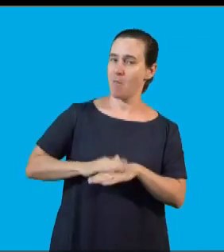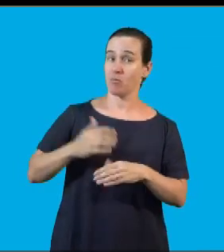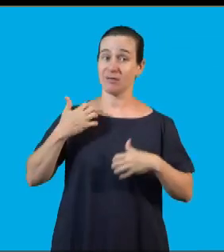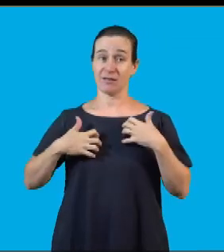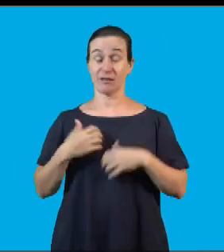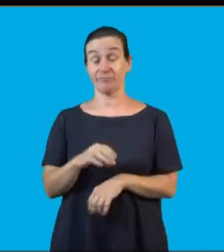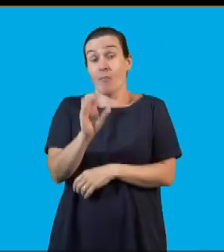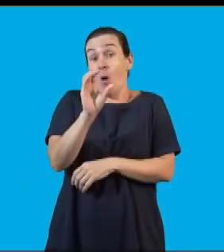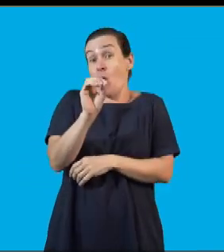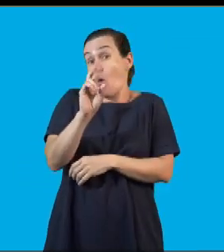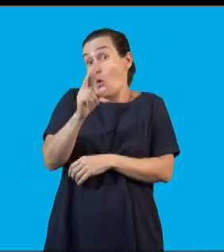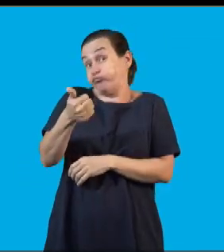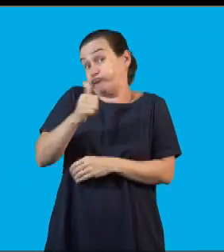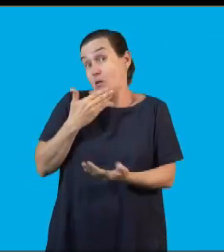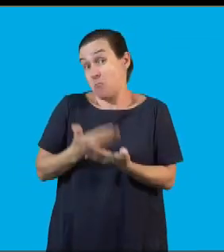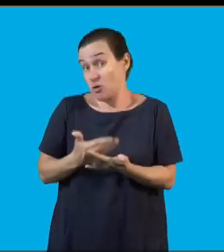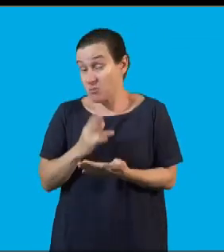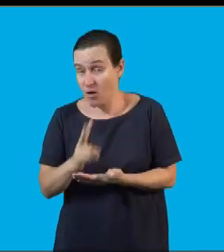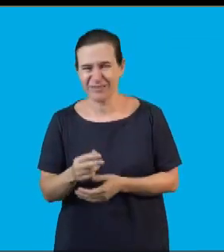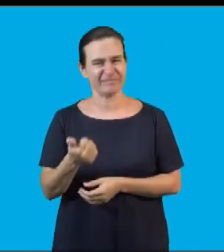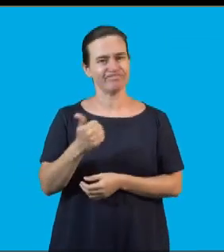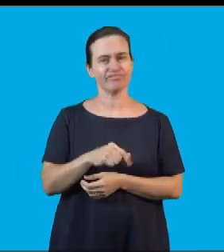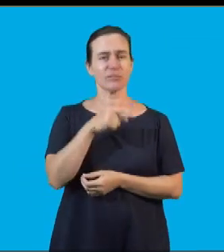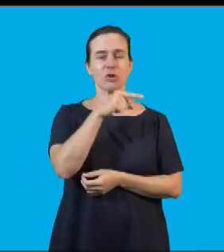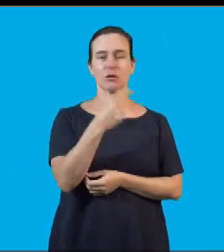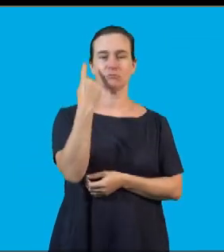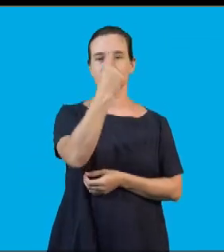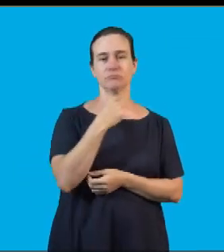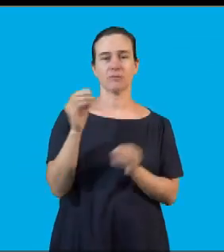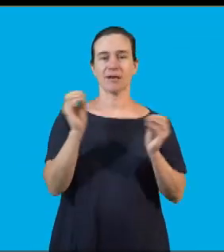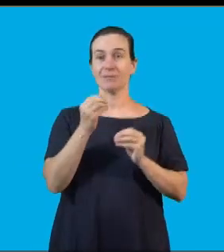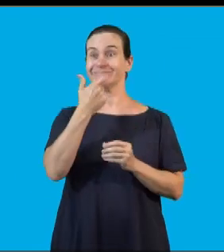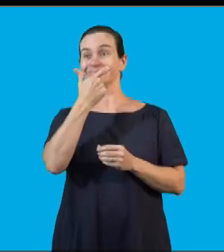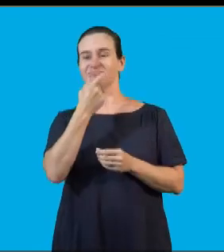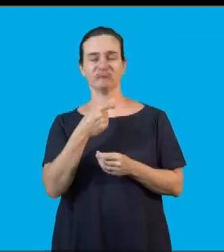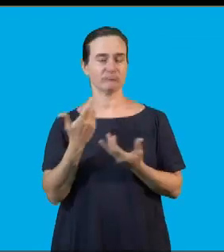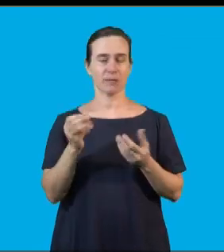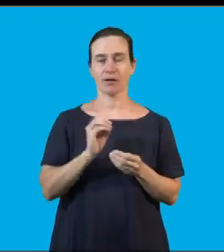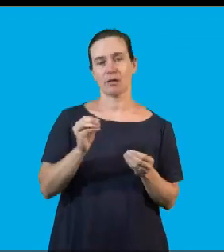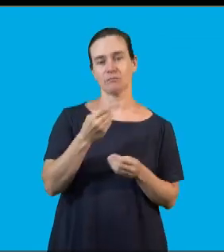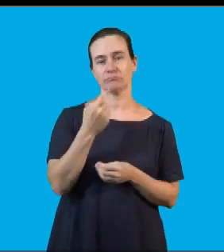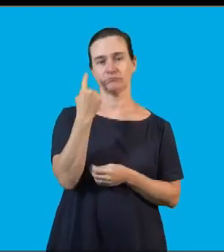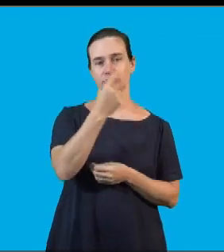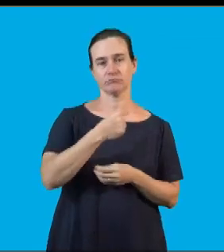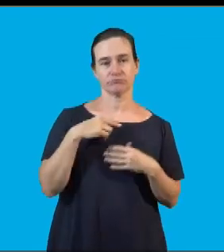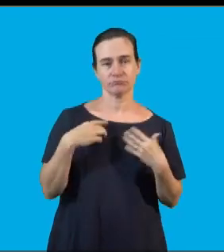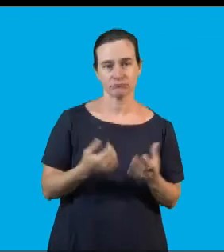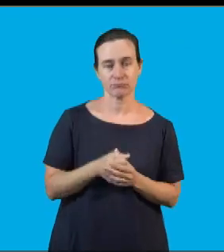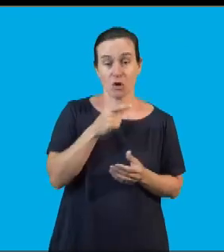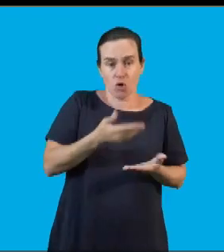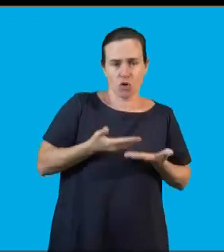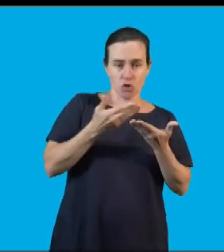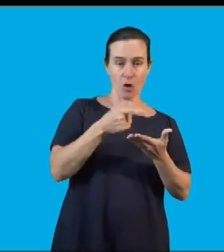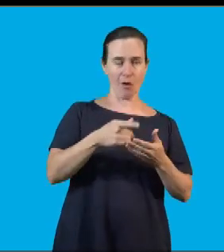fantasy. Or the other possible option, she is expressionless, her face not showing any